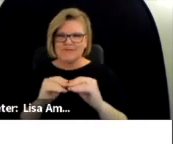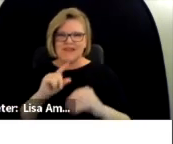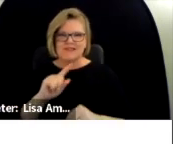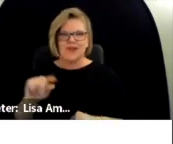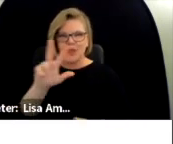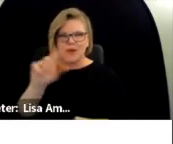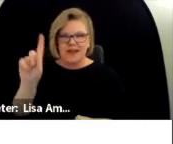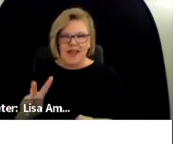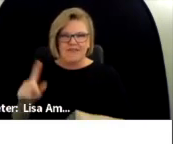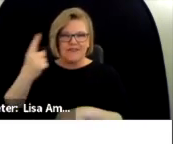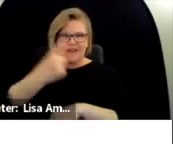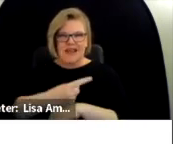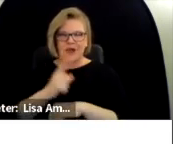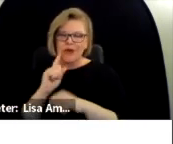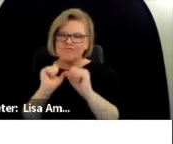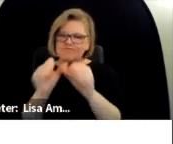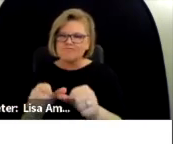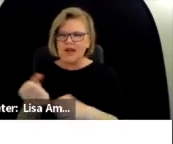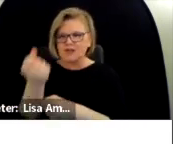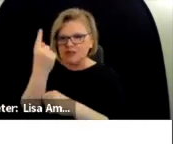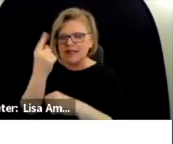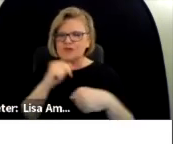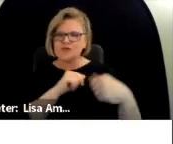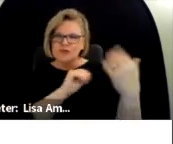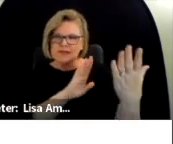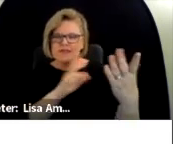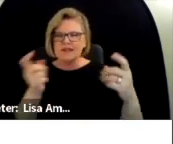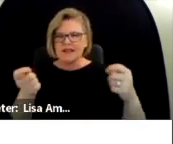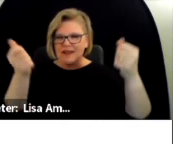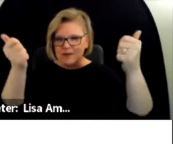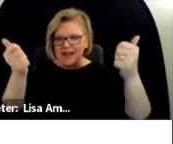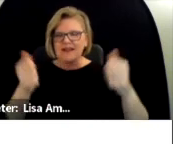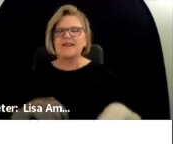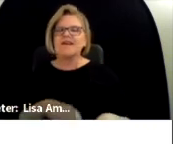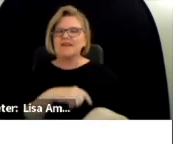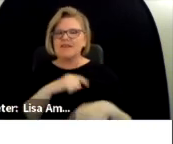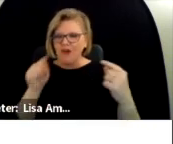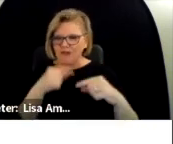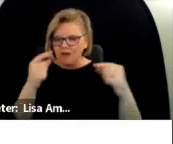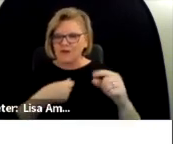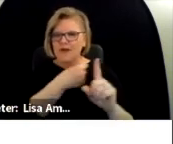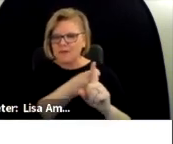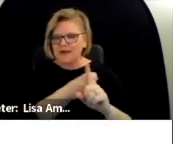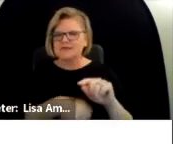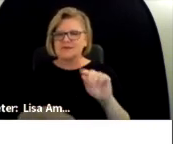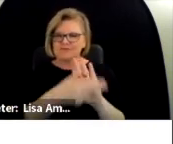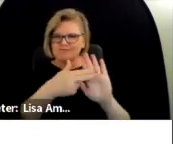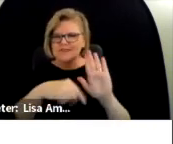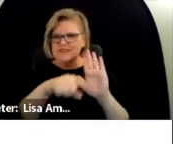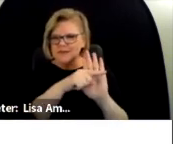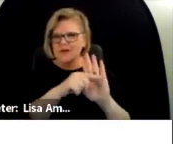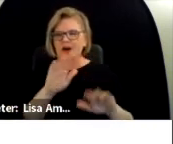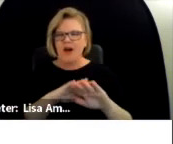virtually focused on understanding, addressing, and eliminating the harmful impacts of stigma on those who experience